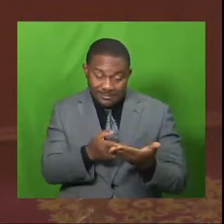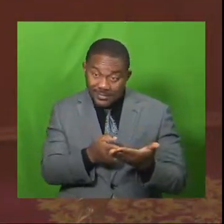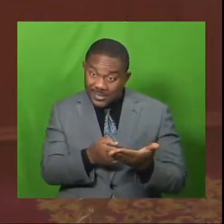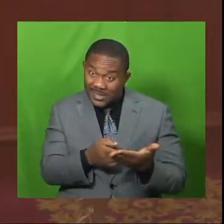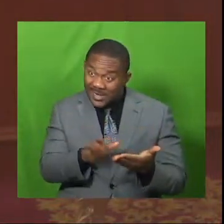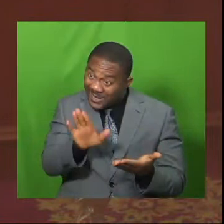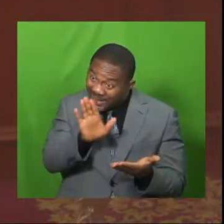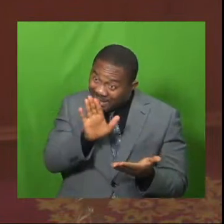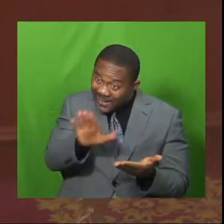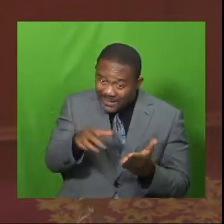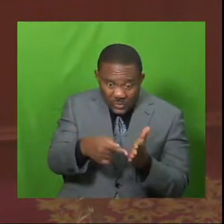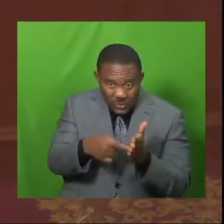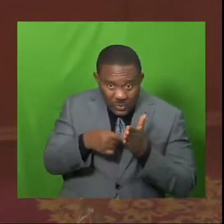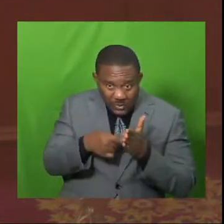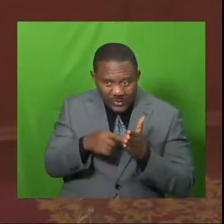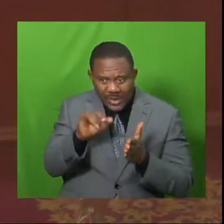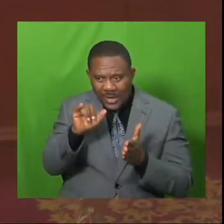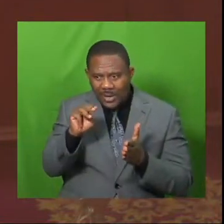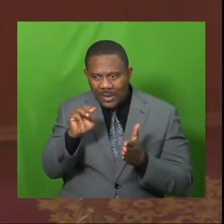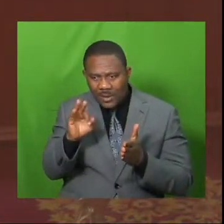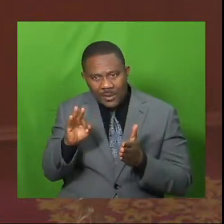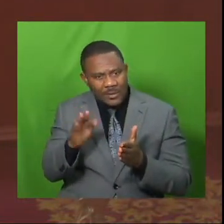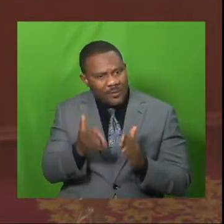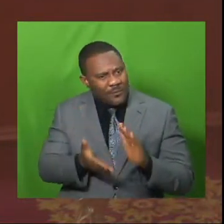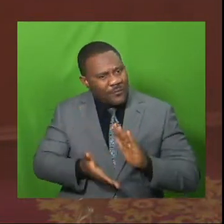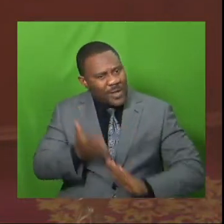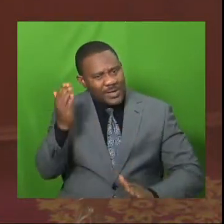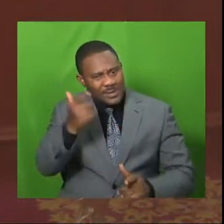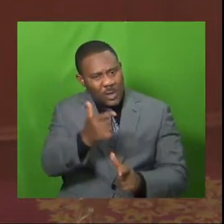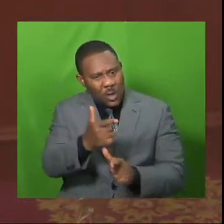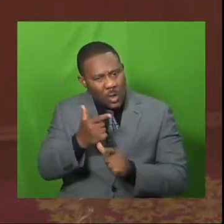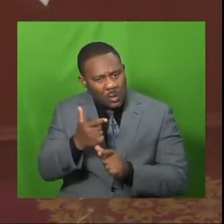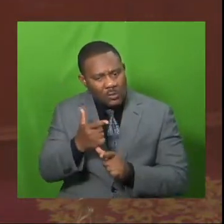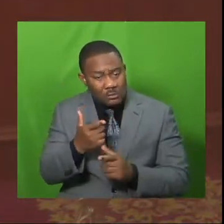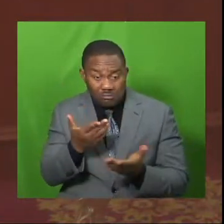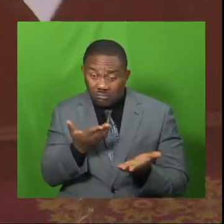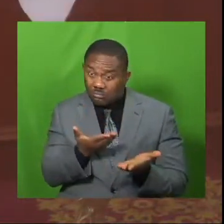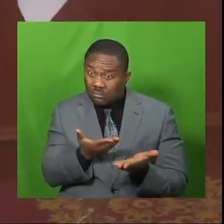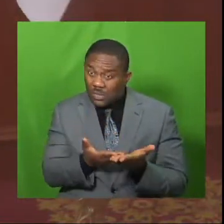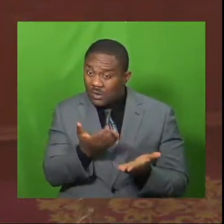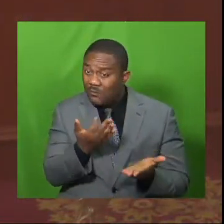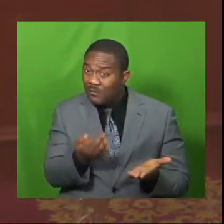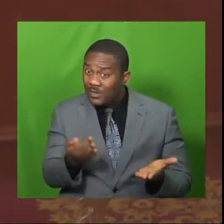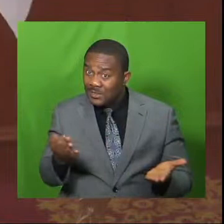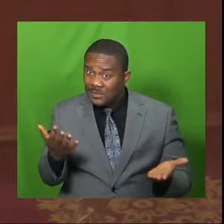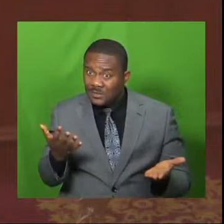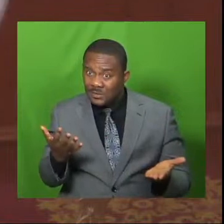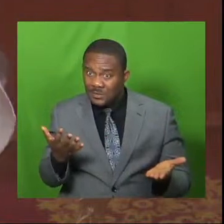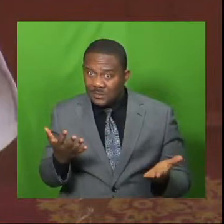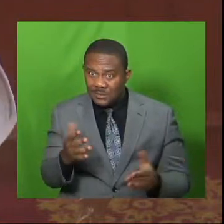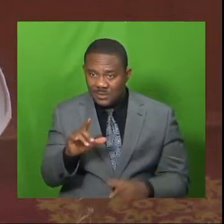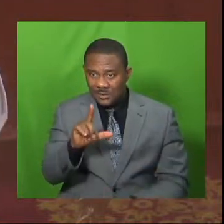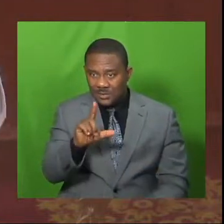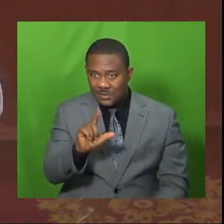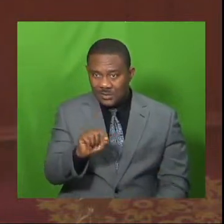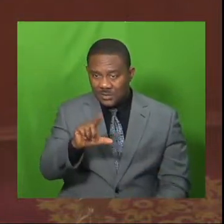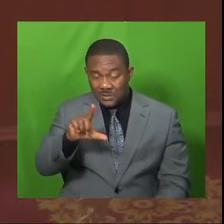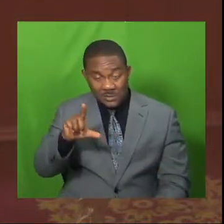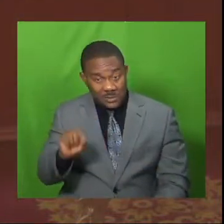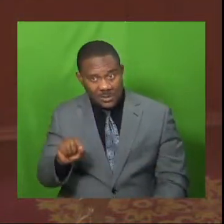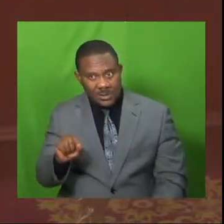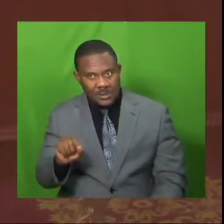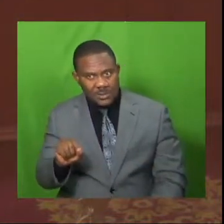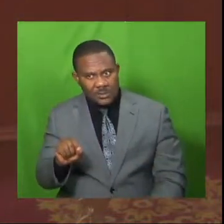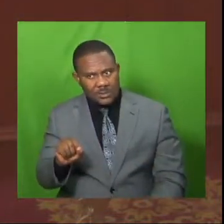own request to the IMF for the rapid credit facility that he presented to the IMF in 2020 to be